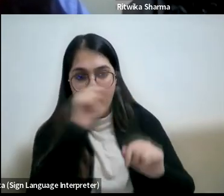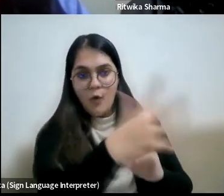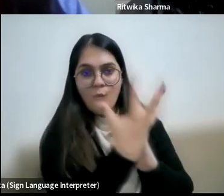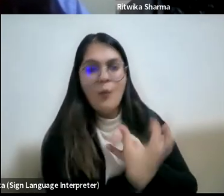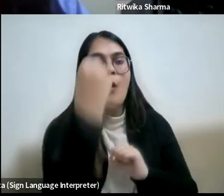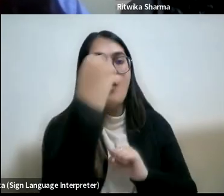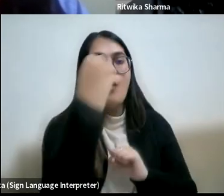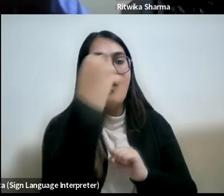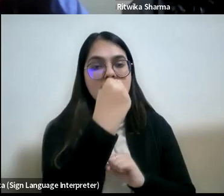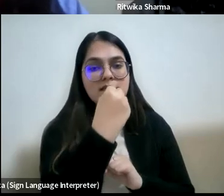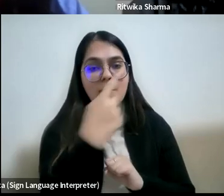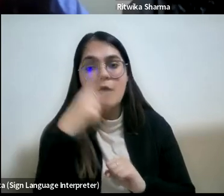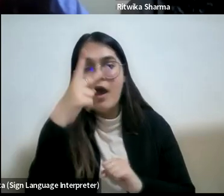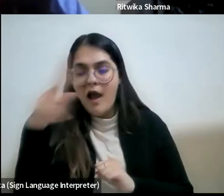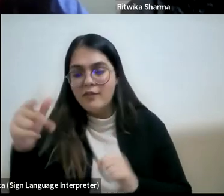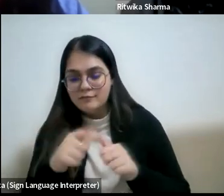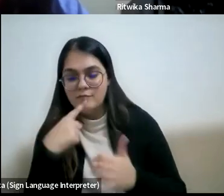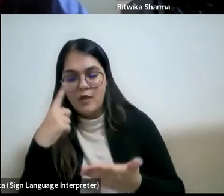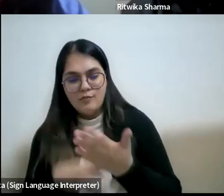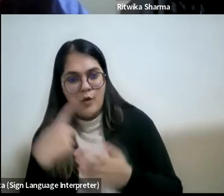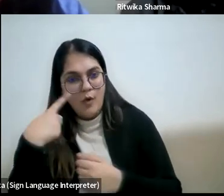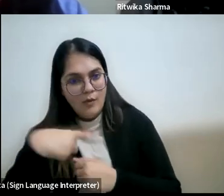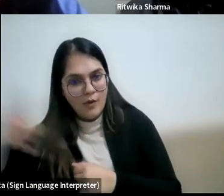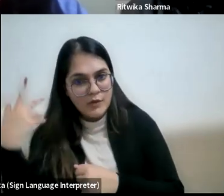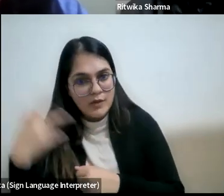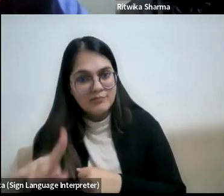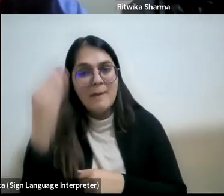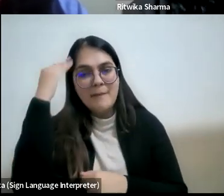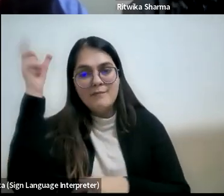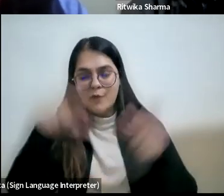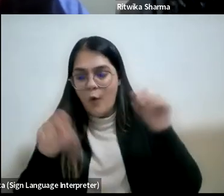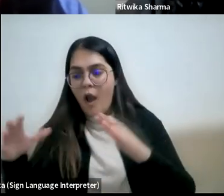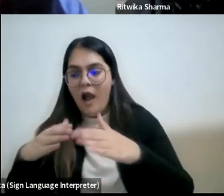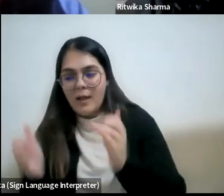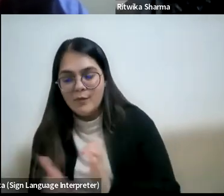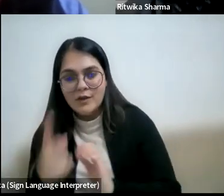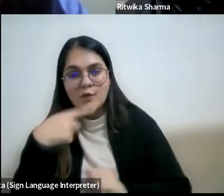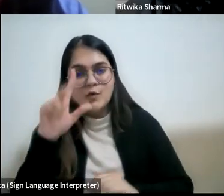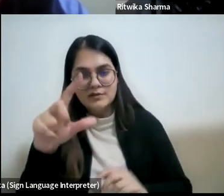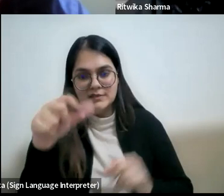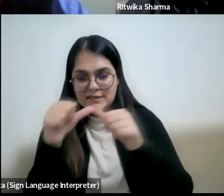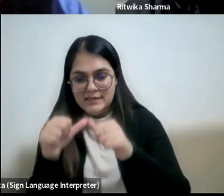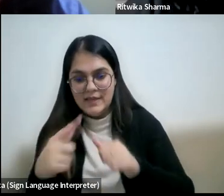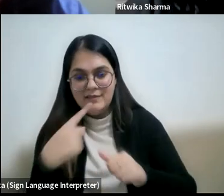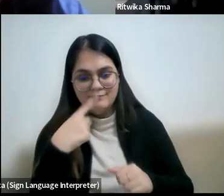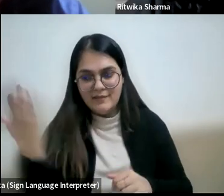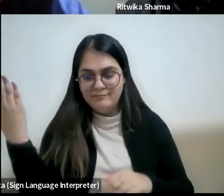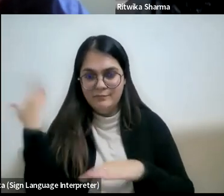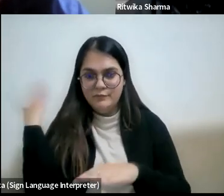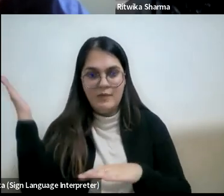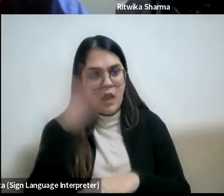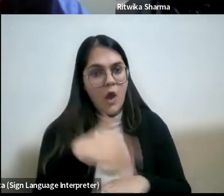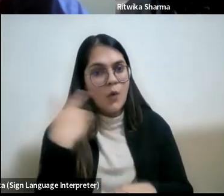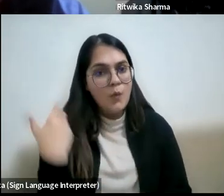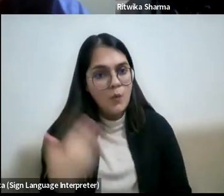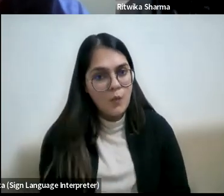certain sentiment of otherization envelopes certain members of certain communities after the CAA has come into force, after the